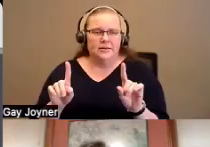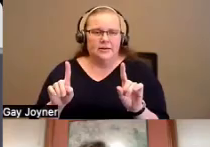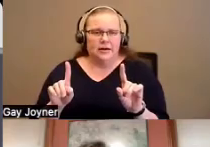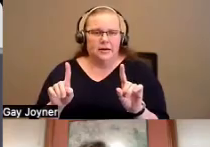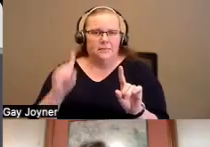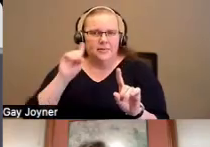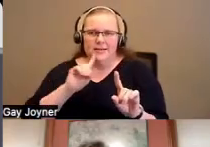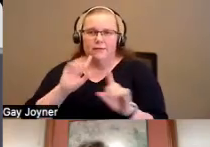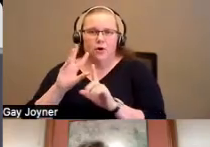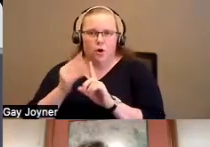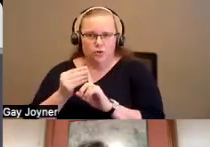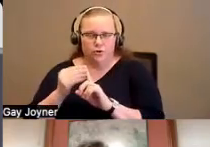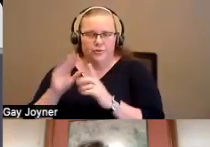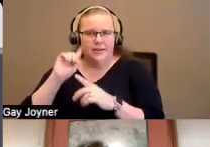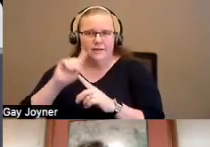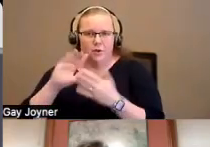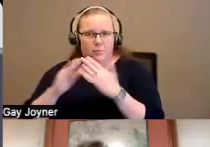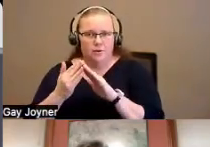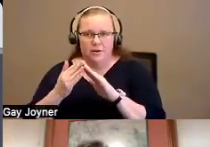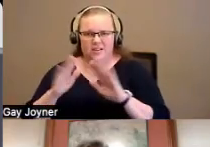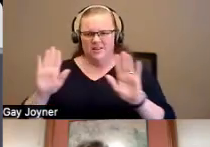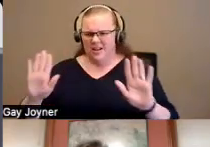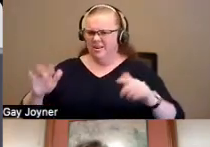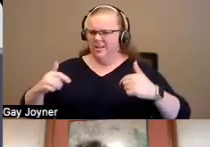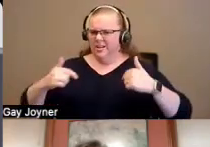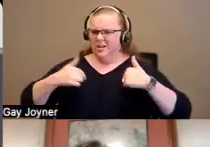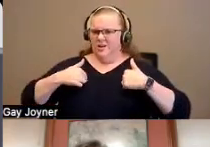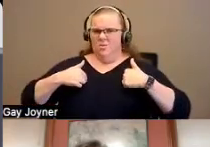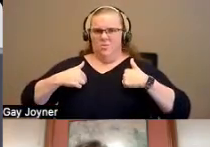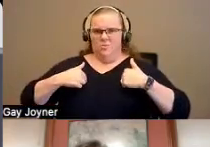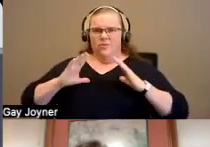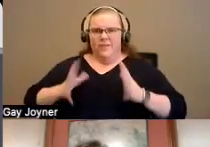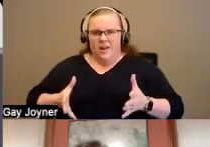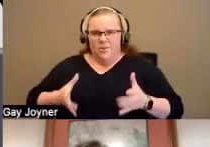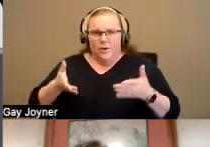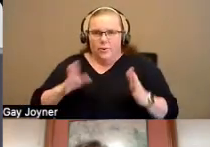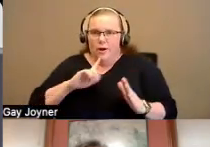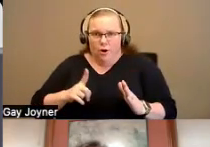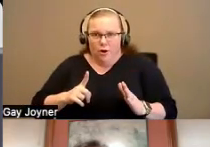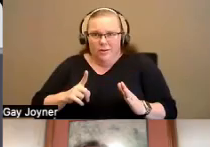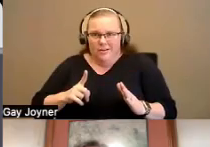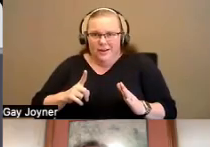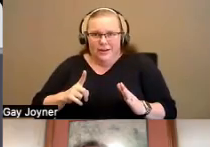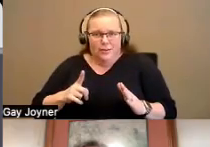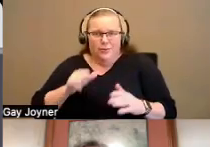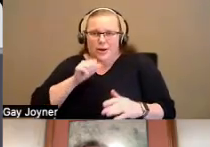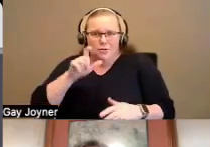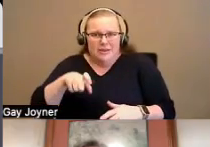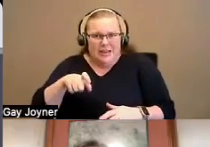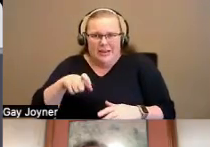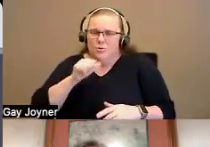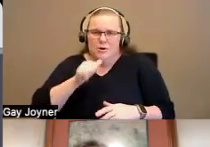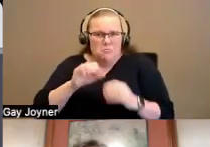But the deaf culture, the deaf community is like, we're fine the way we are. Yeah, we're not